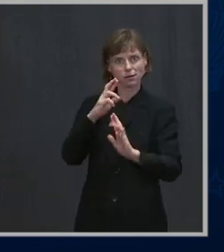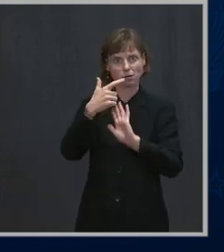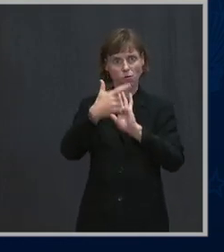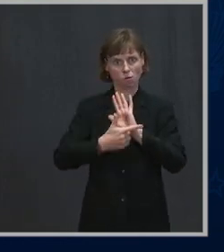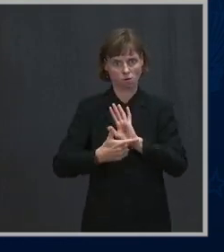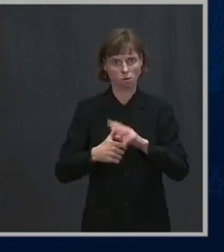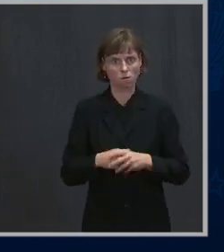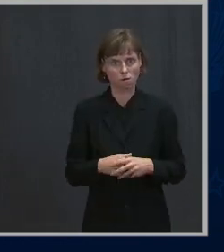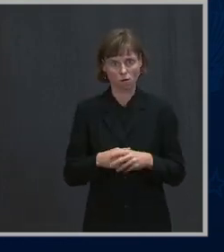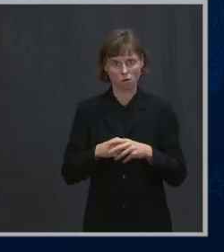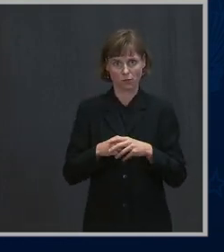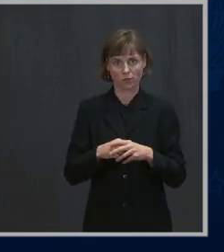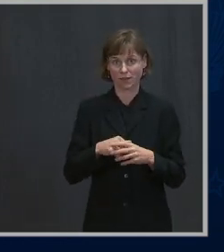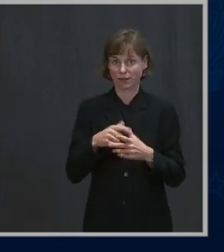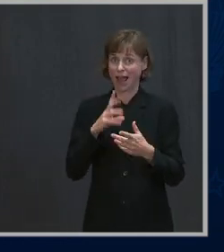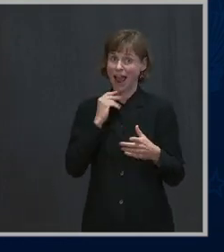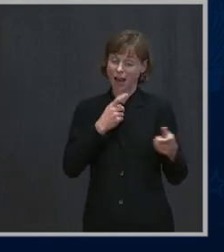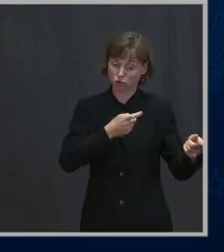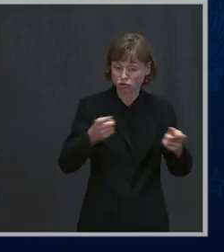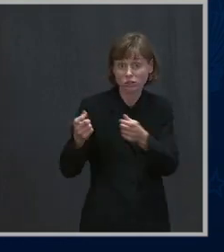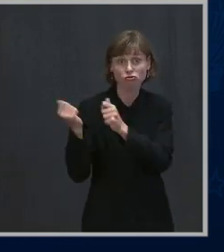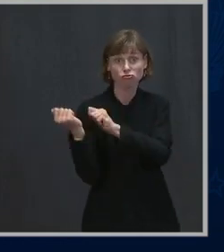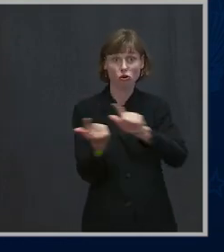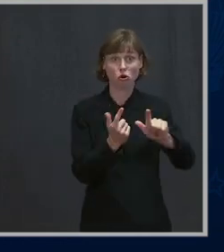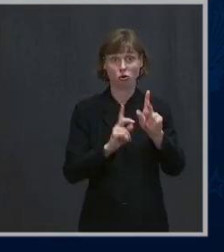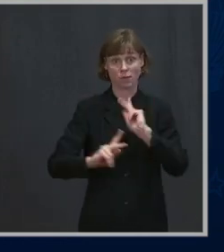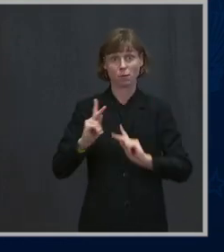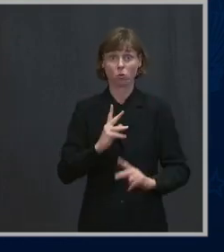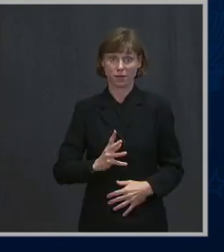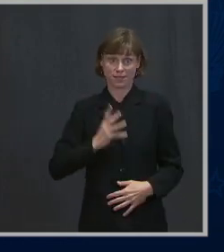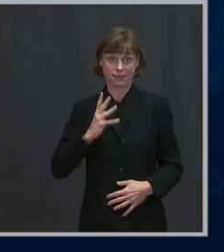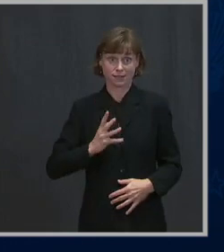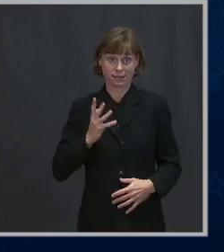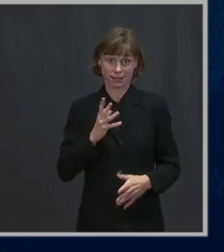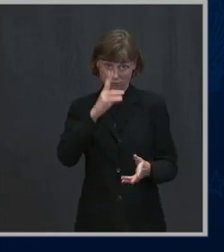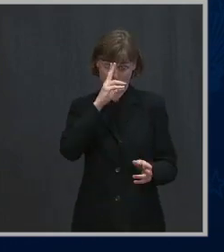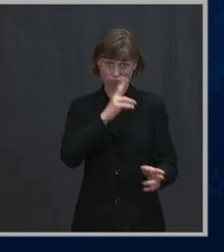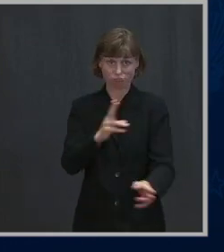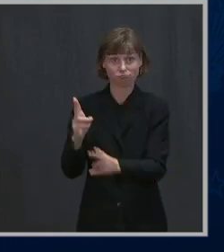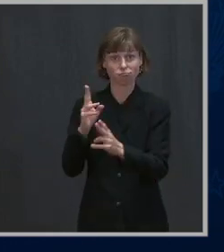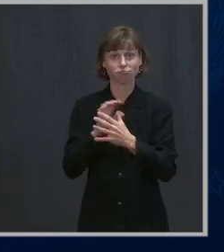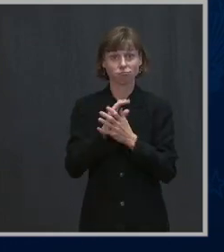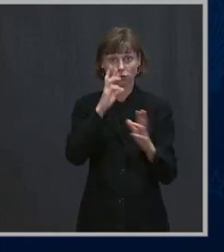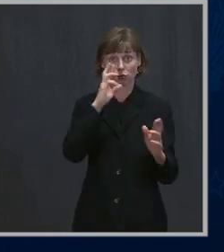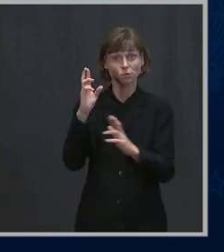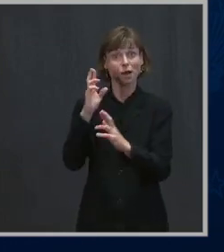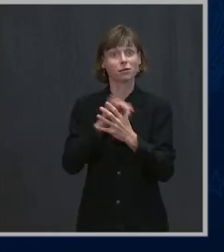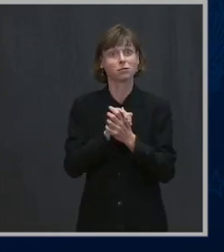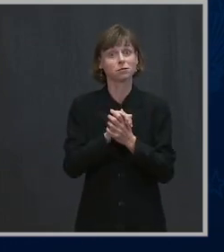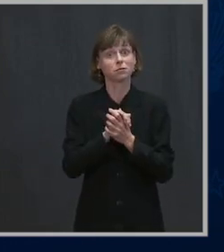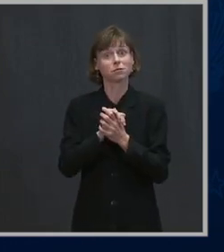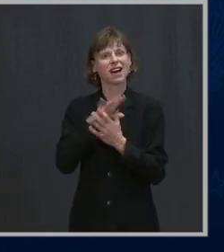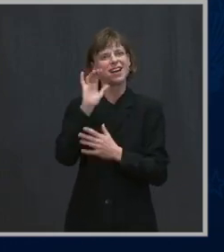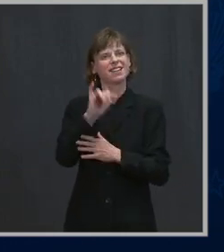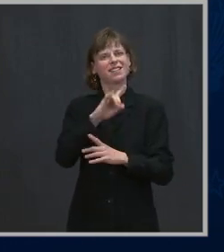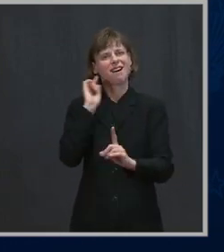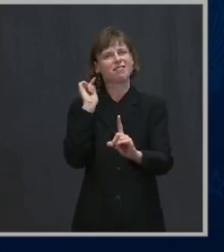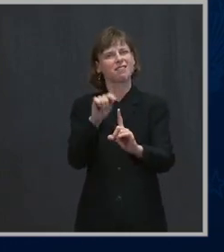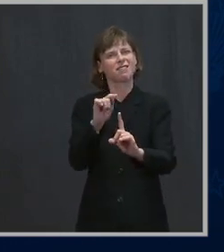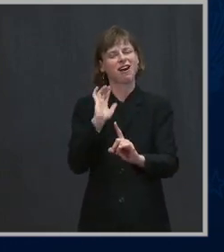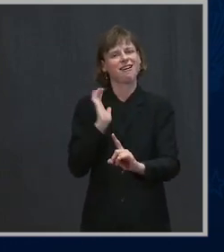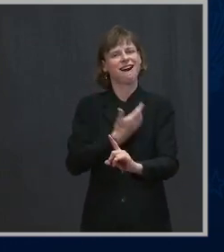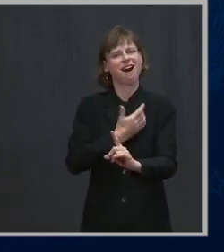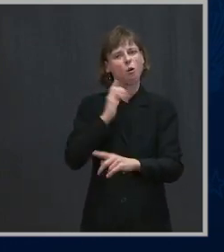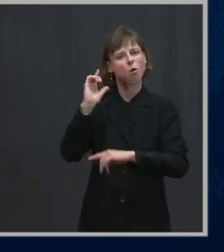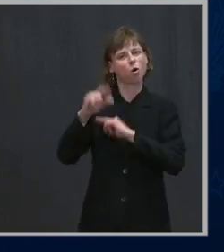and treating every person with dignity that's the grounding wire of our global policy our global power